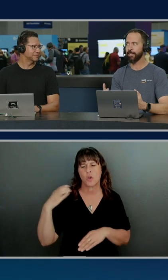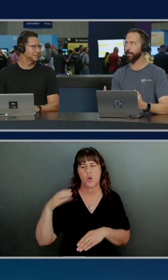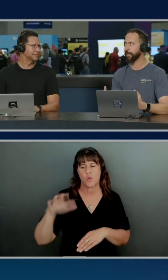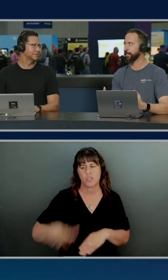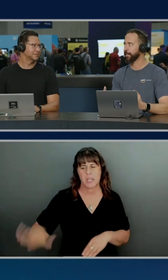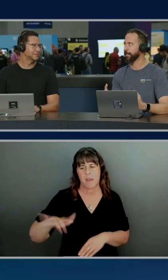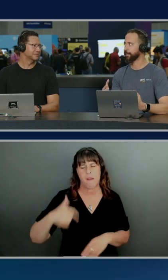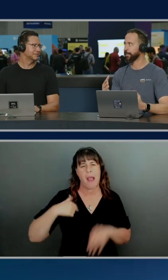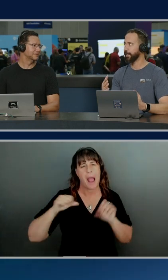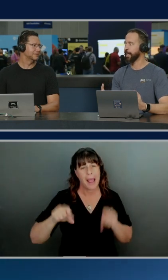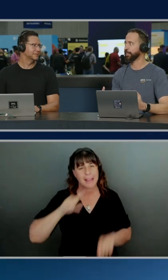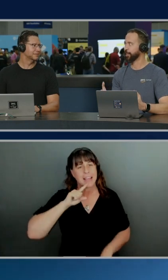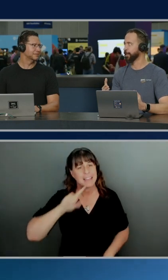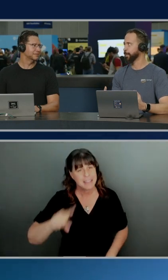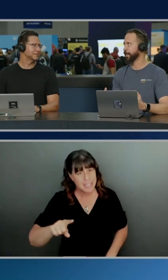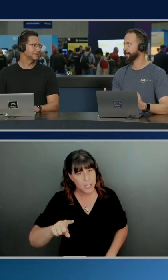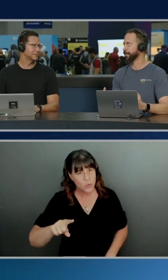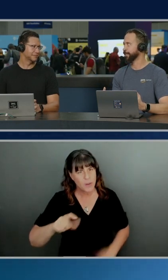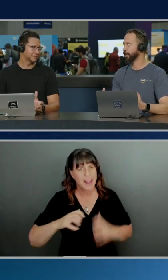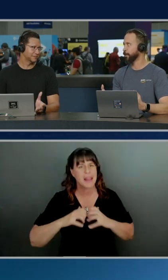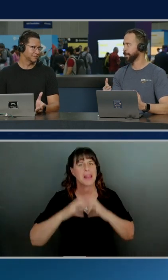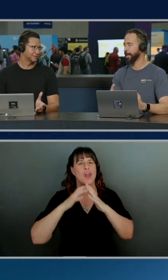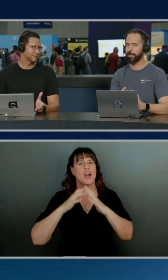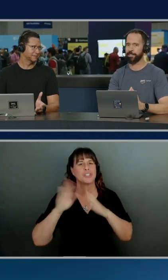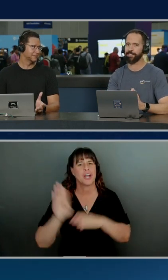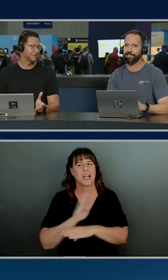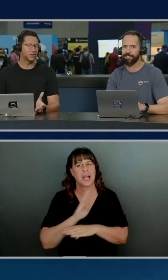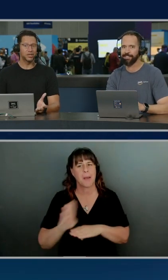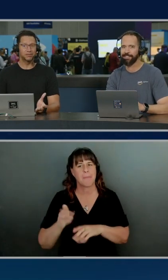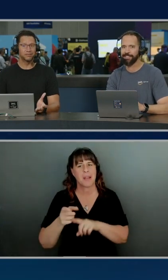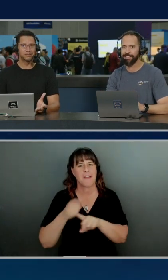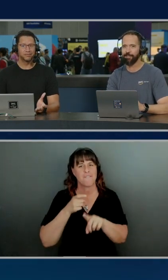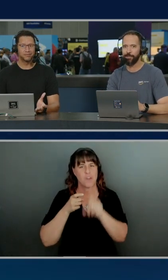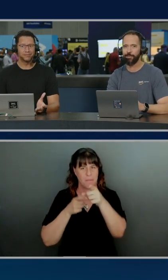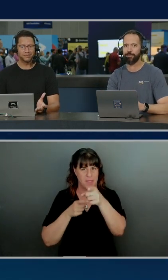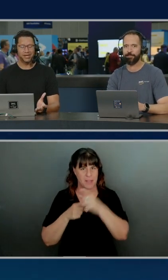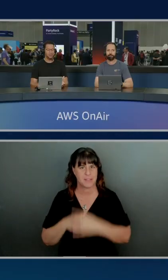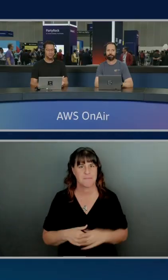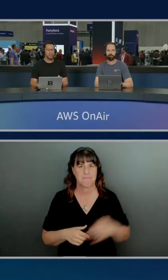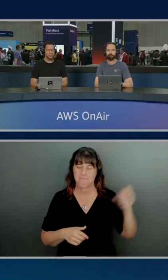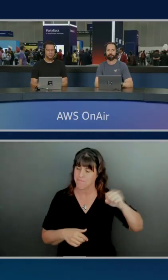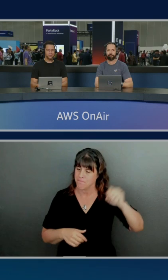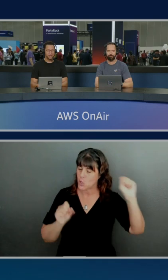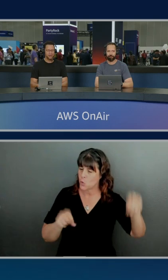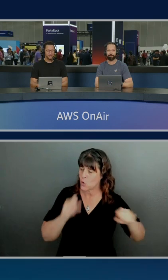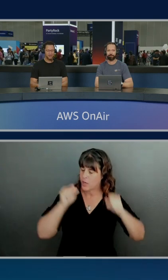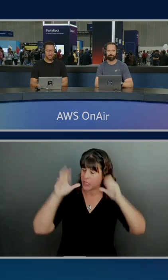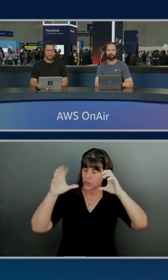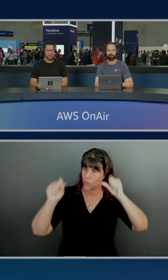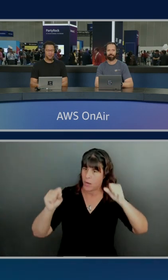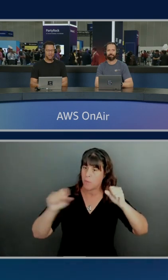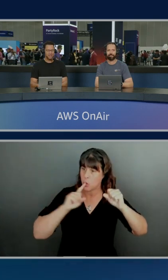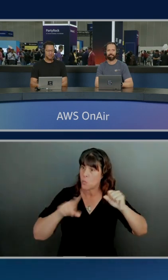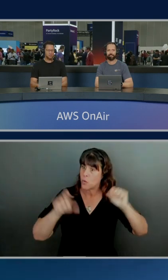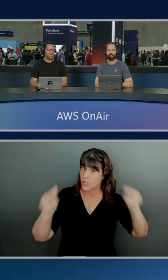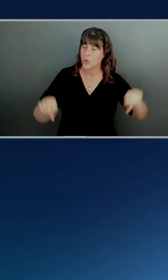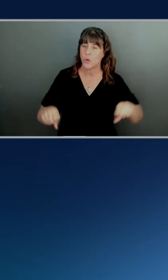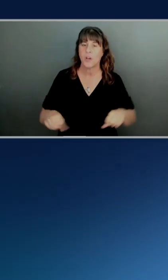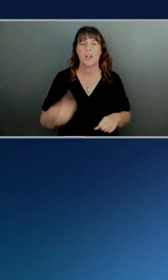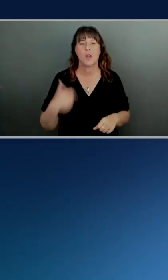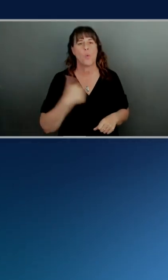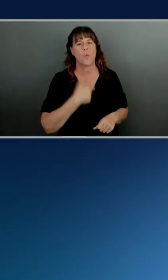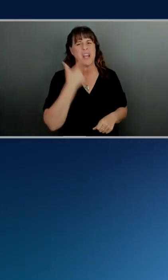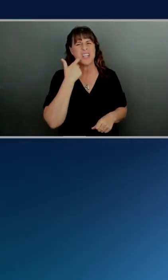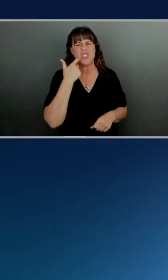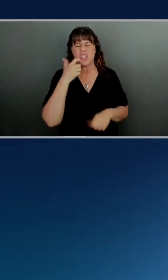could literally launch a company off the top of this. You could. It's incredible. Yeah, you really could. Now, we just barely